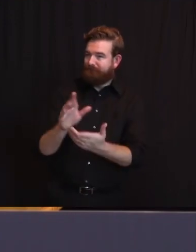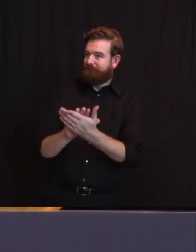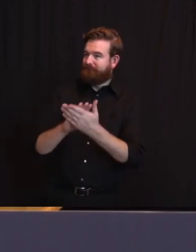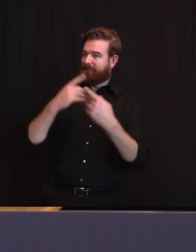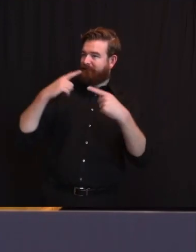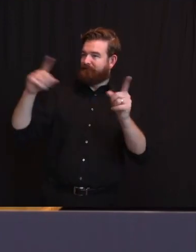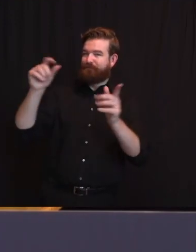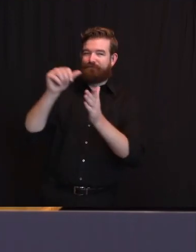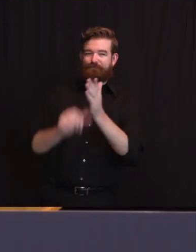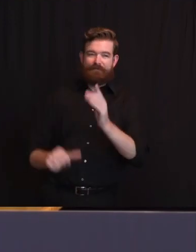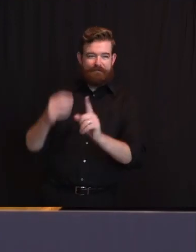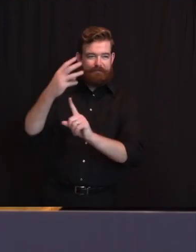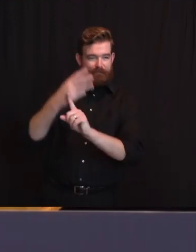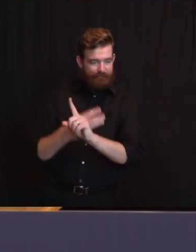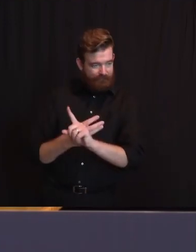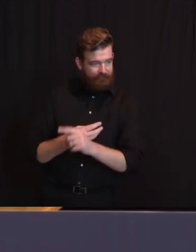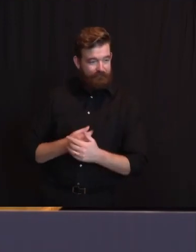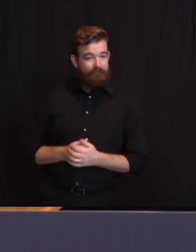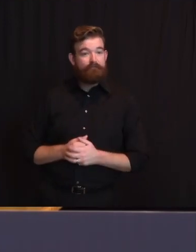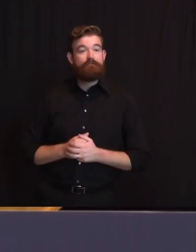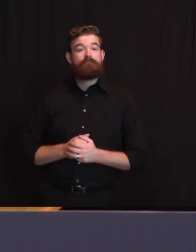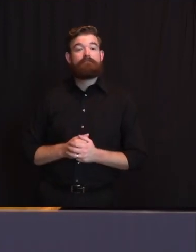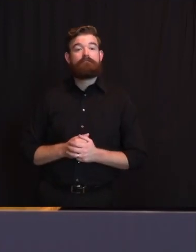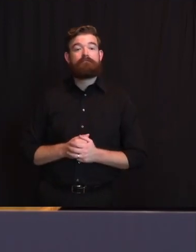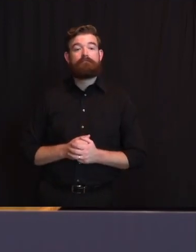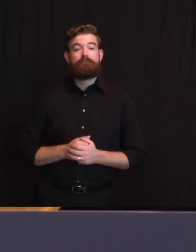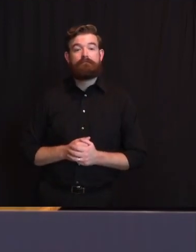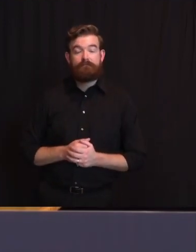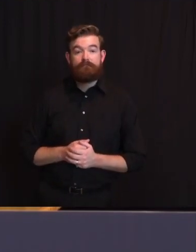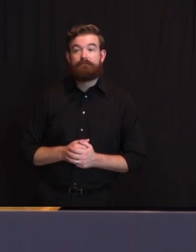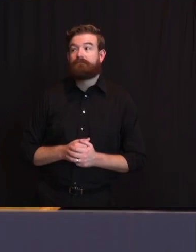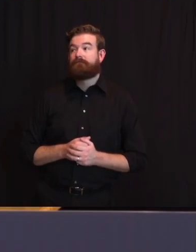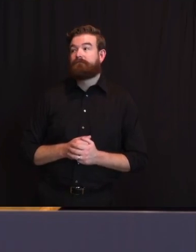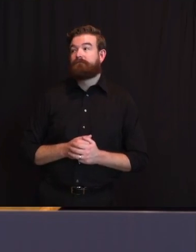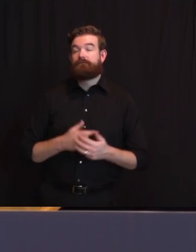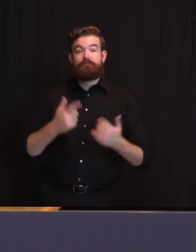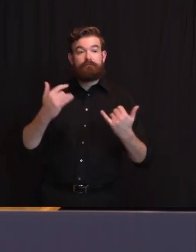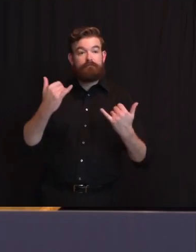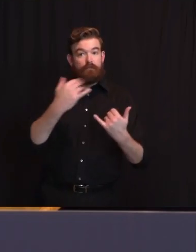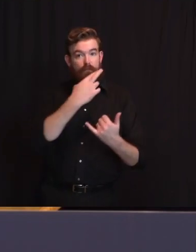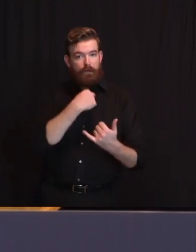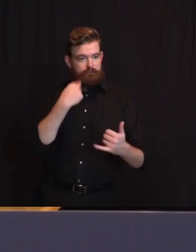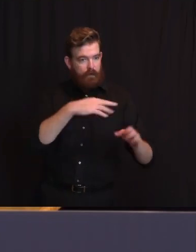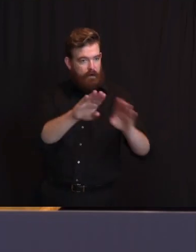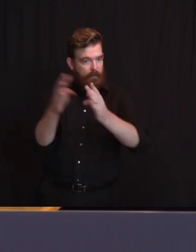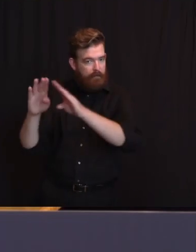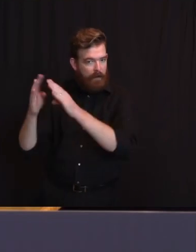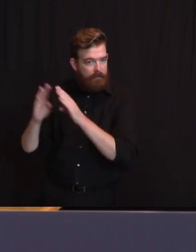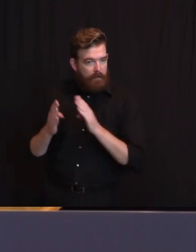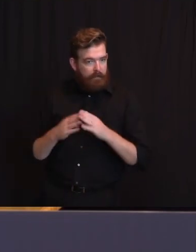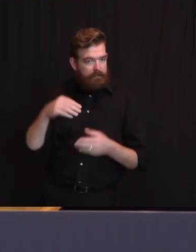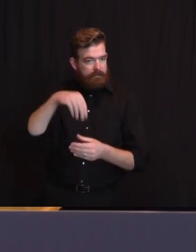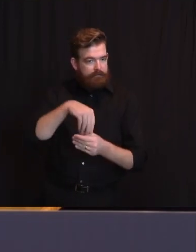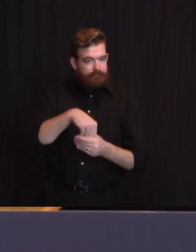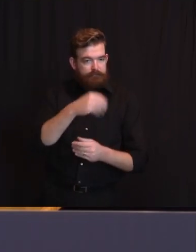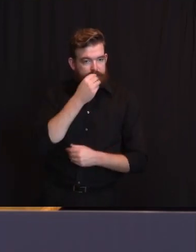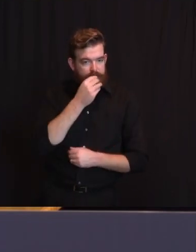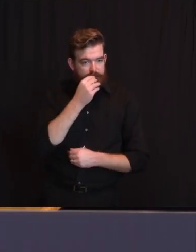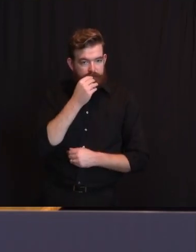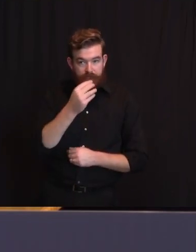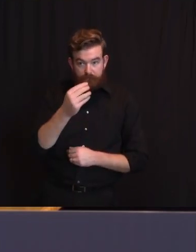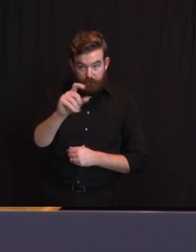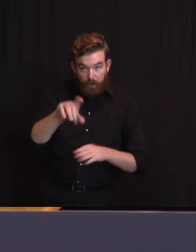municipal government buildings to the public? The head football coach at Rutgers has a $4 million annual salary in his